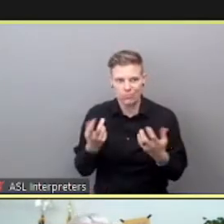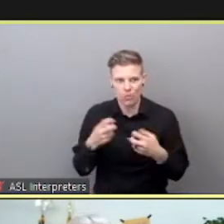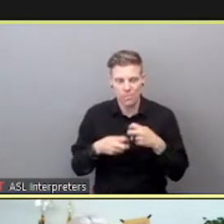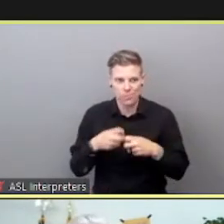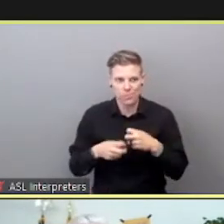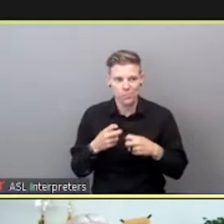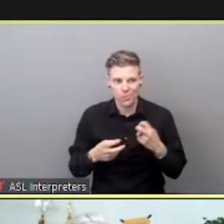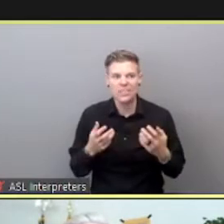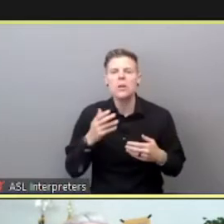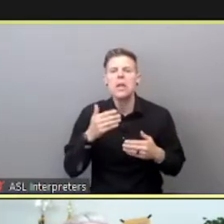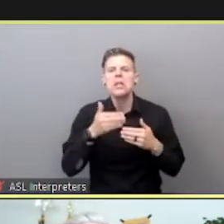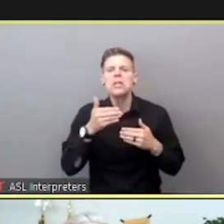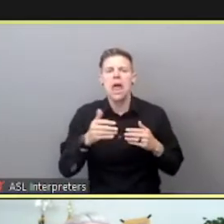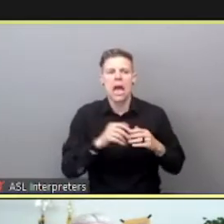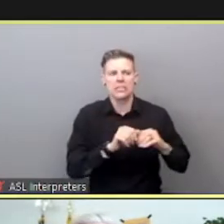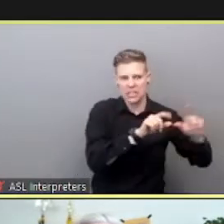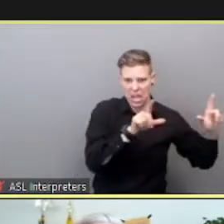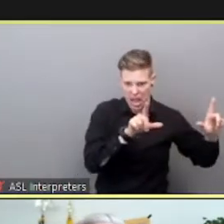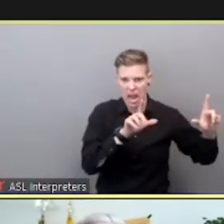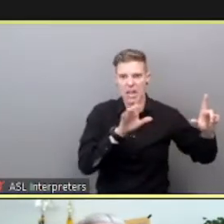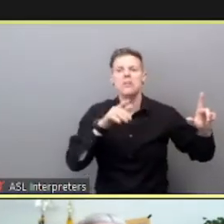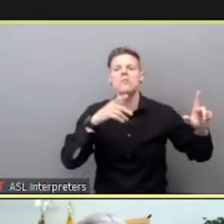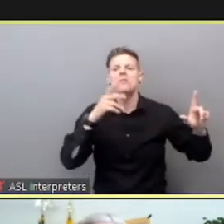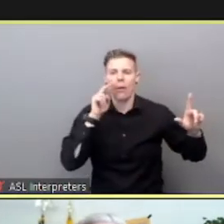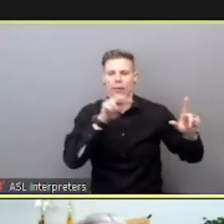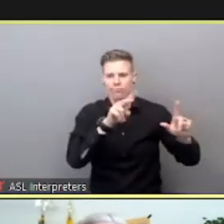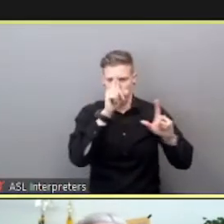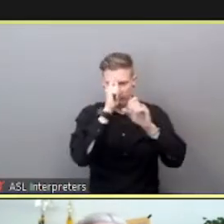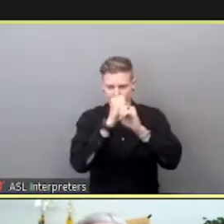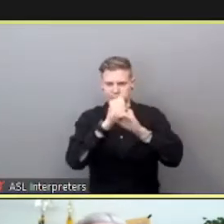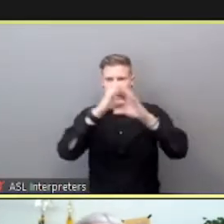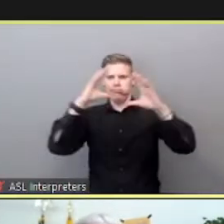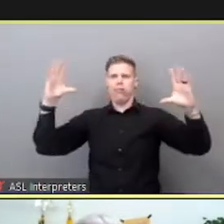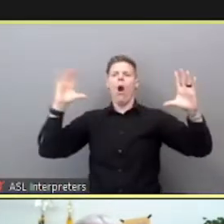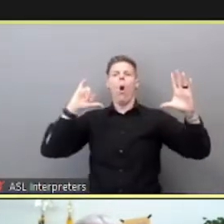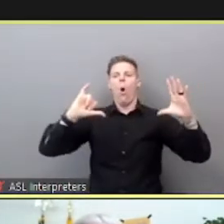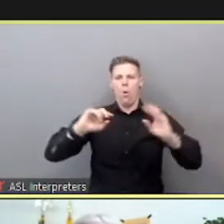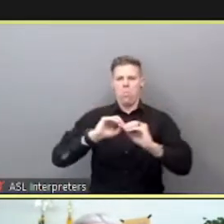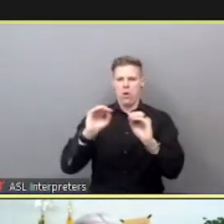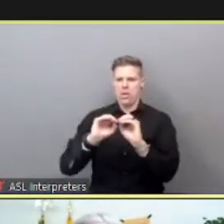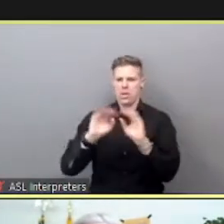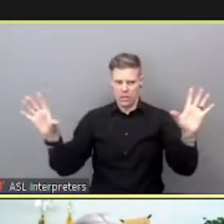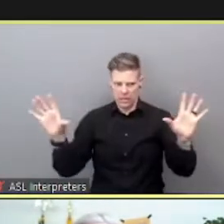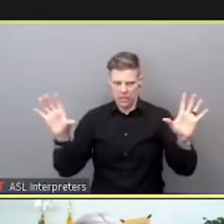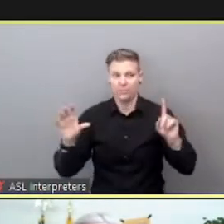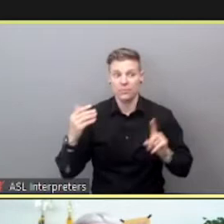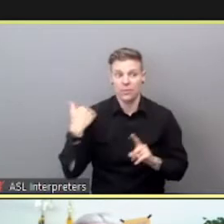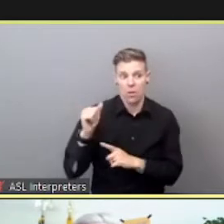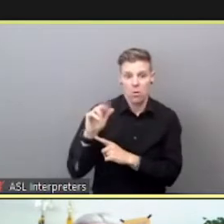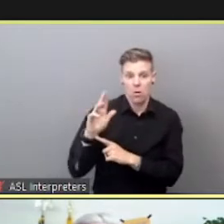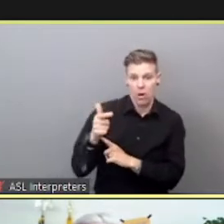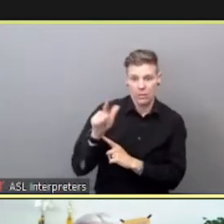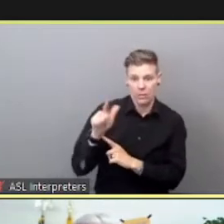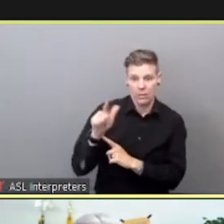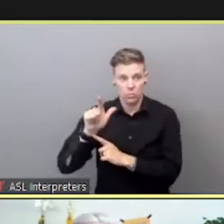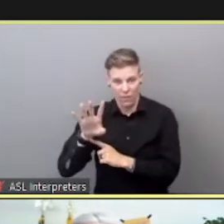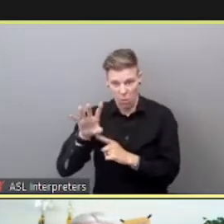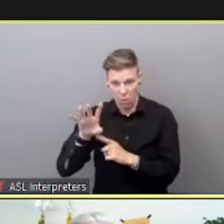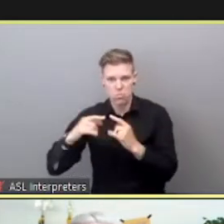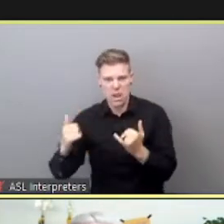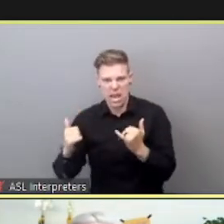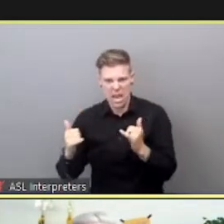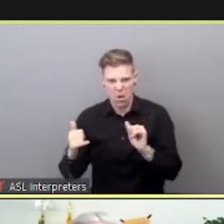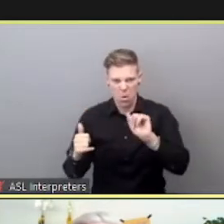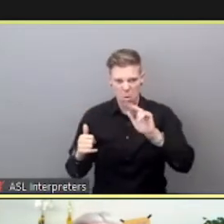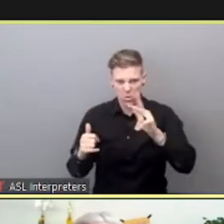weeks into just, so this starts August 24th, and you can see this trend line here is about